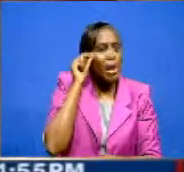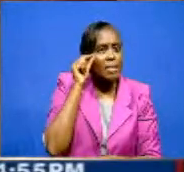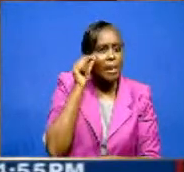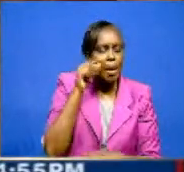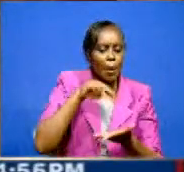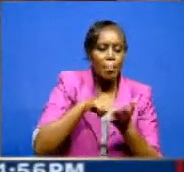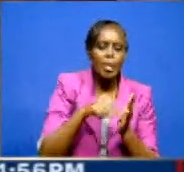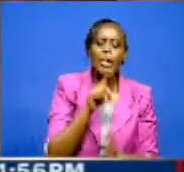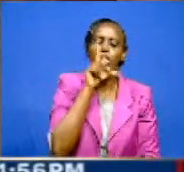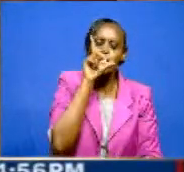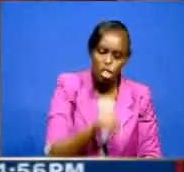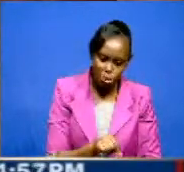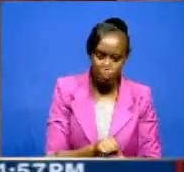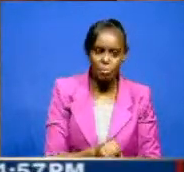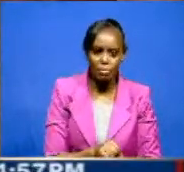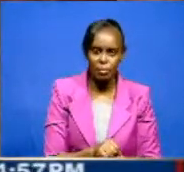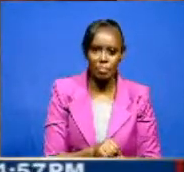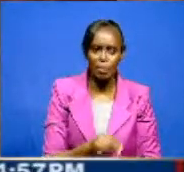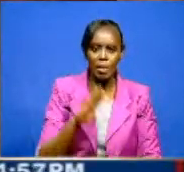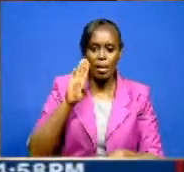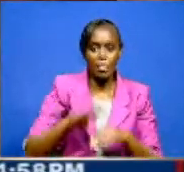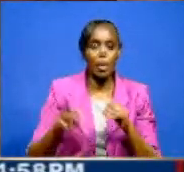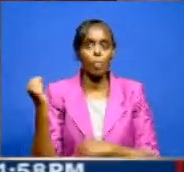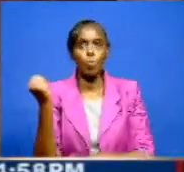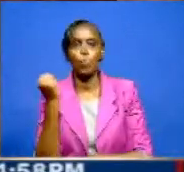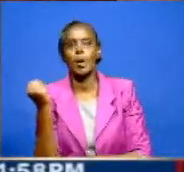cheaper than the sugar from that Mumias where you are.